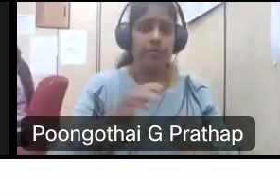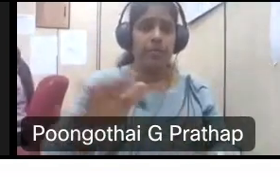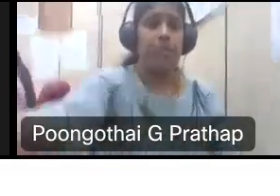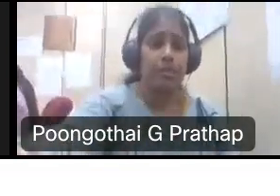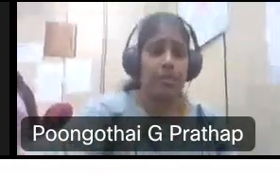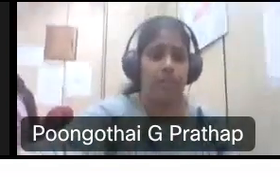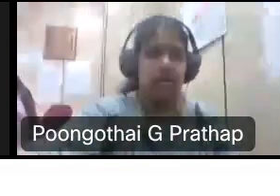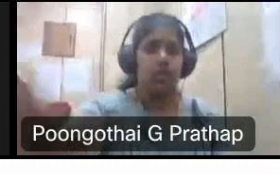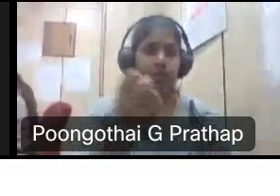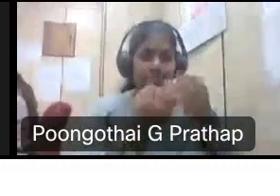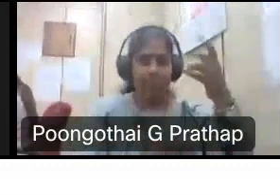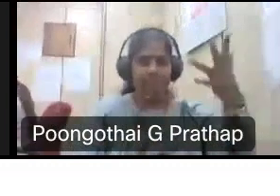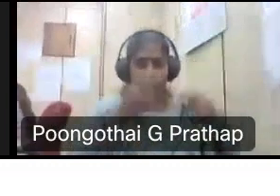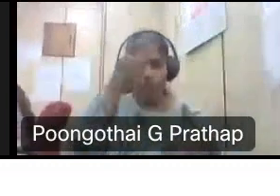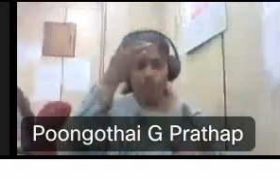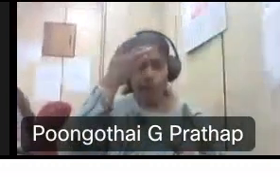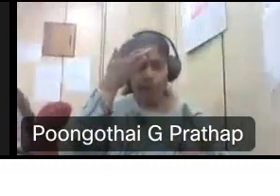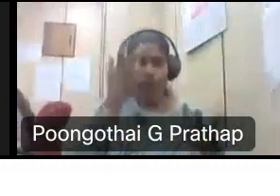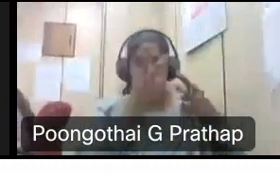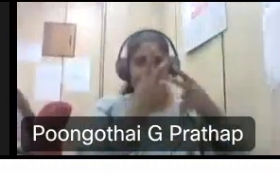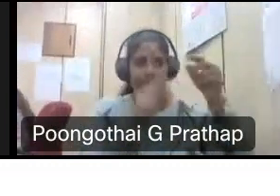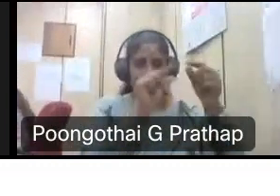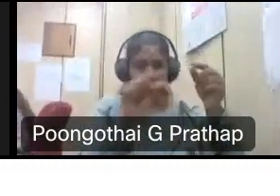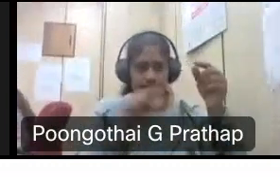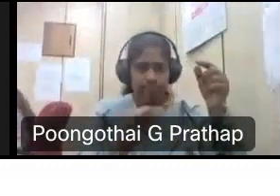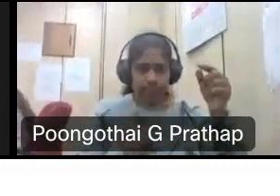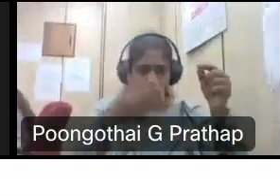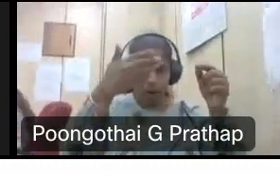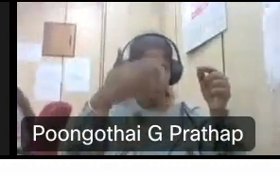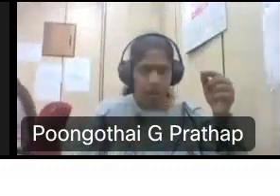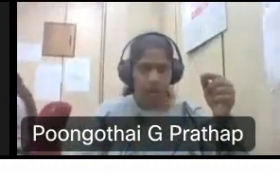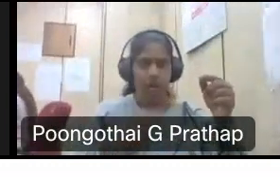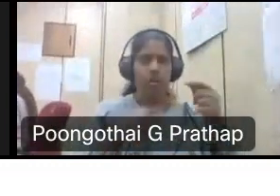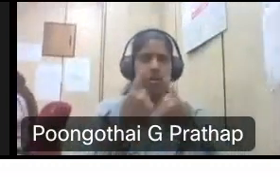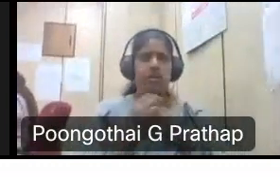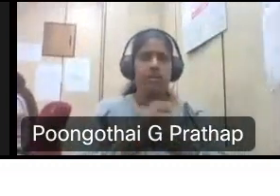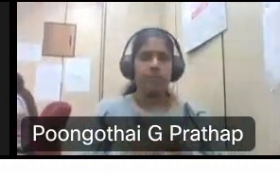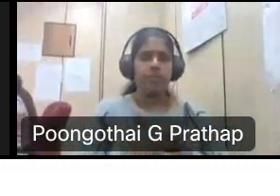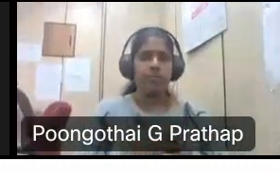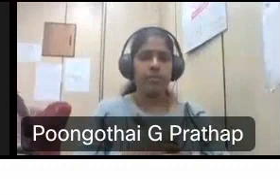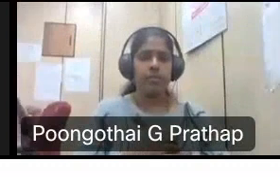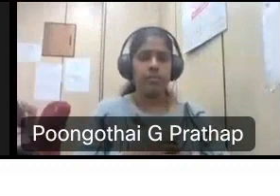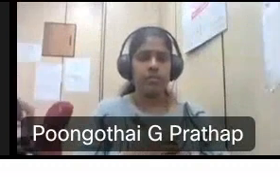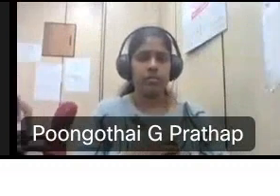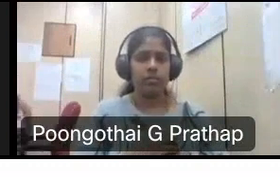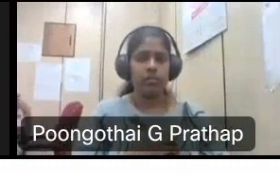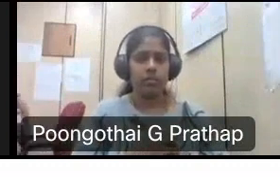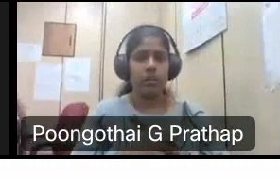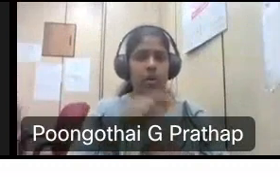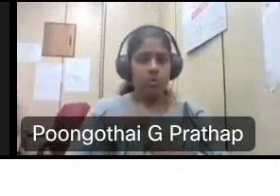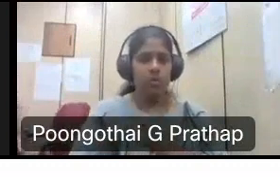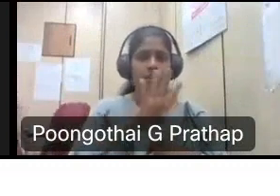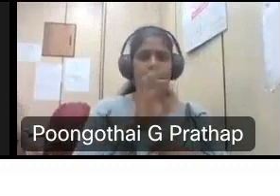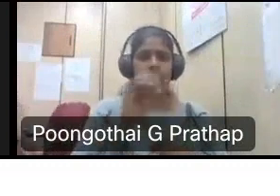cardiac defect? Everything can be there, but commonest is atrioventricular septal defect. It is in 40% of my